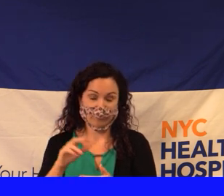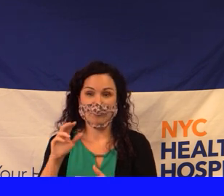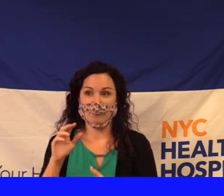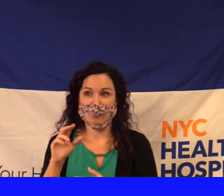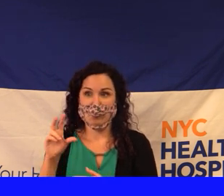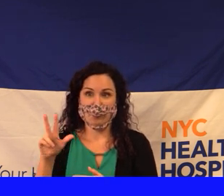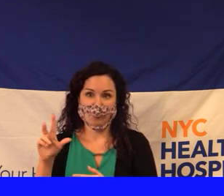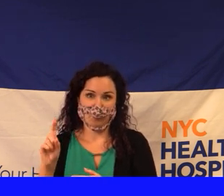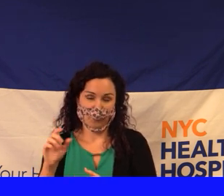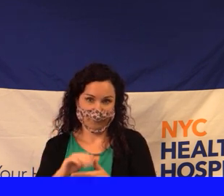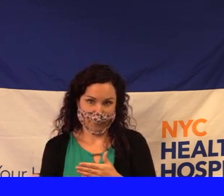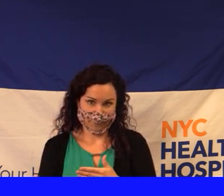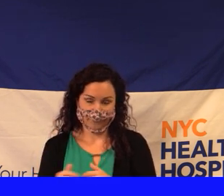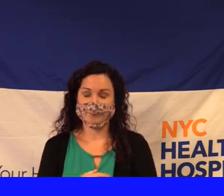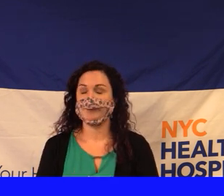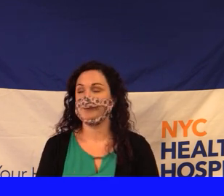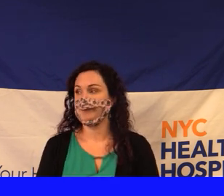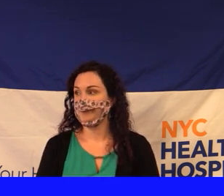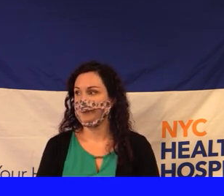$75,651,031.